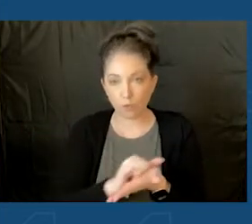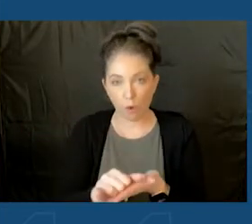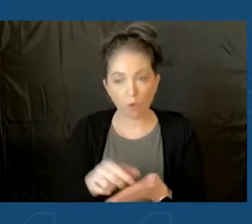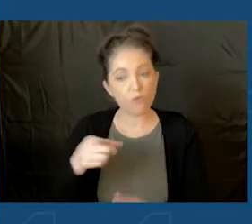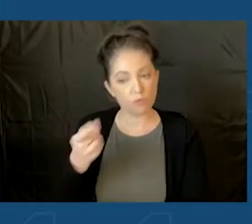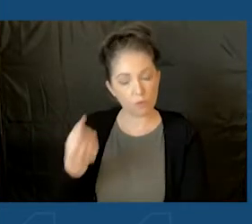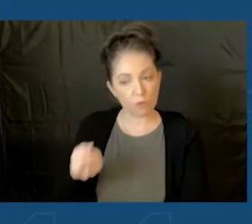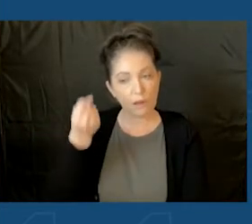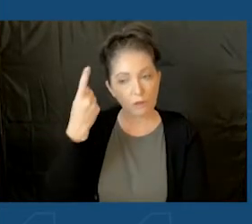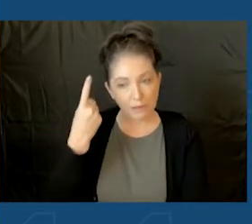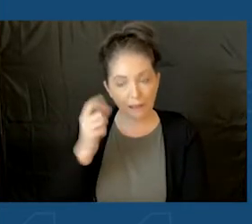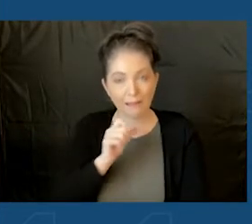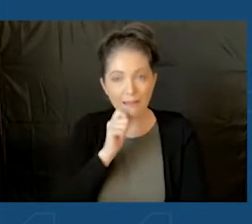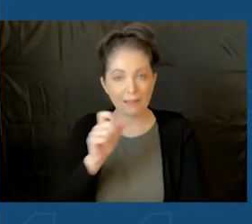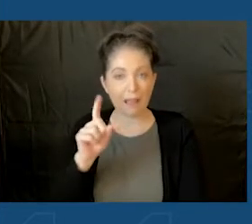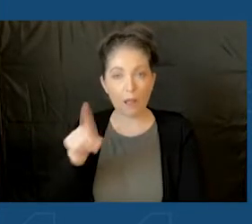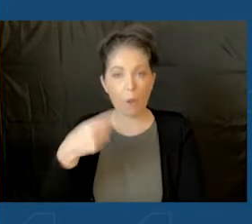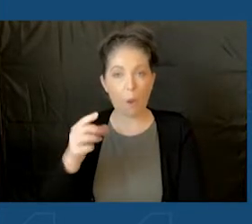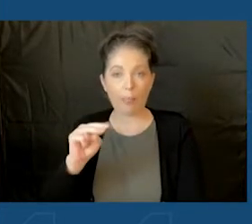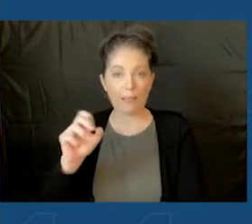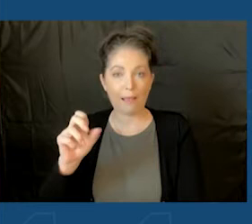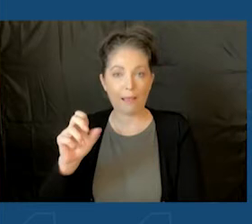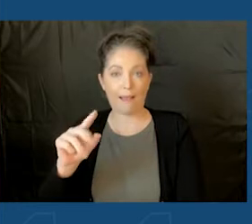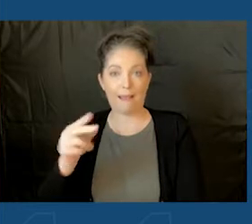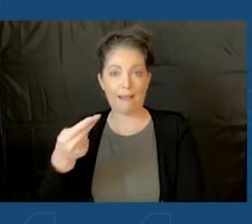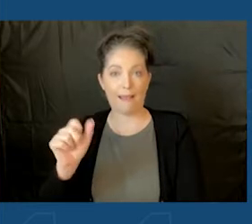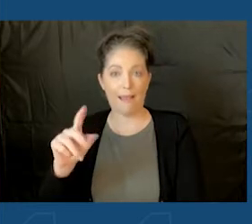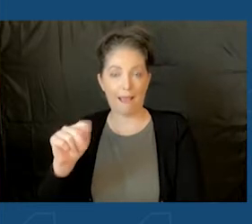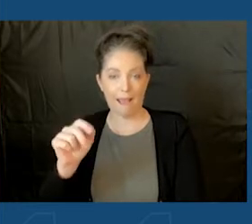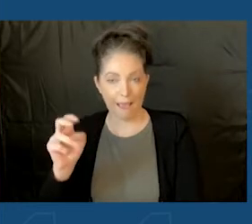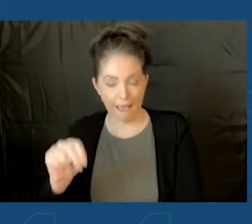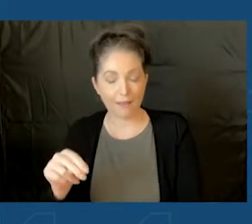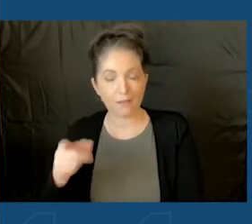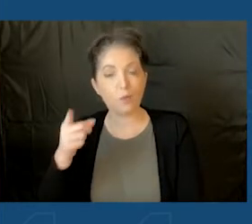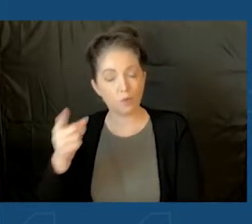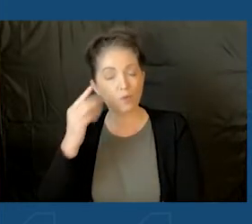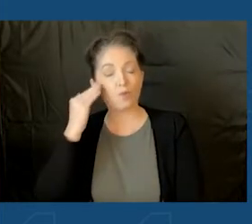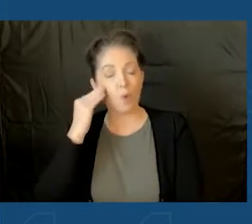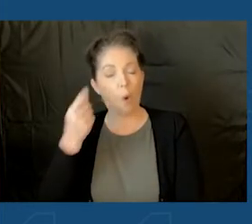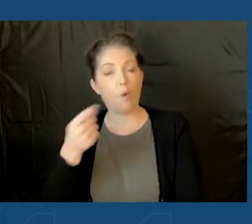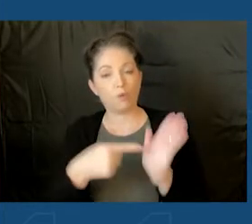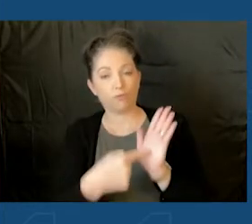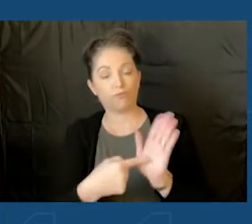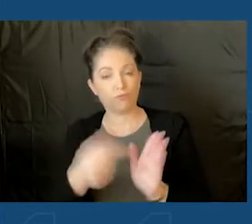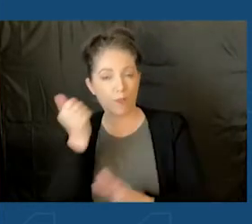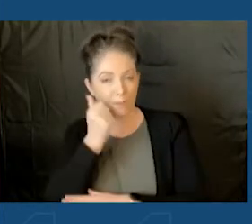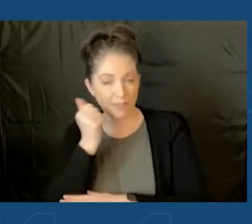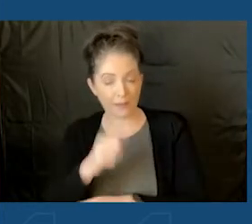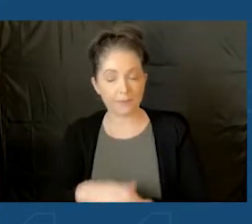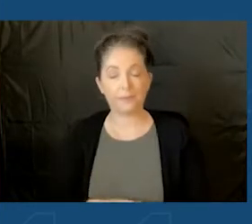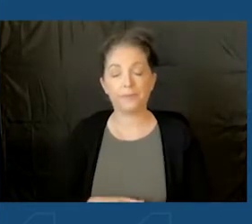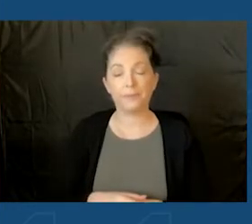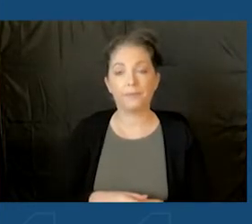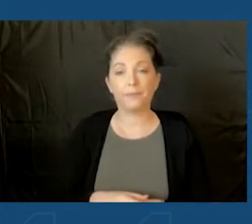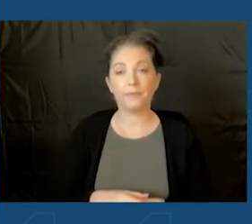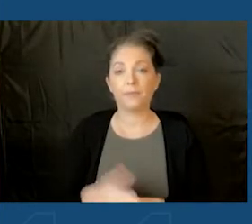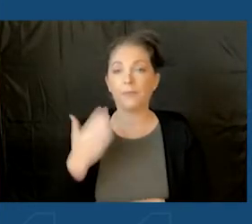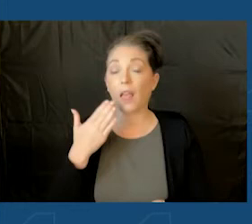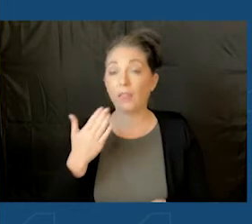that it's not all in Manhattan. It's all around the boroughs, and you're showing it every day. I want to thank you again for your amazing